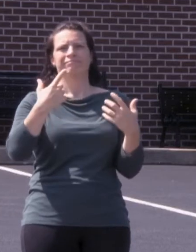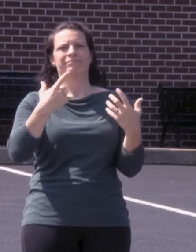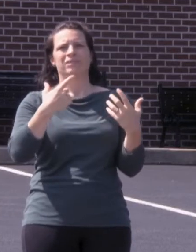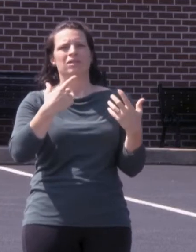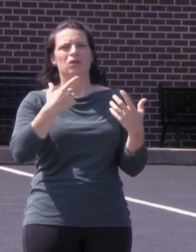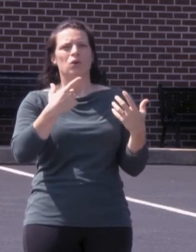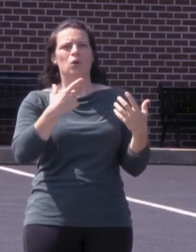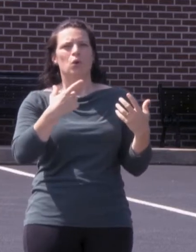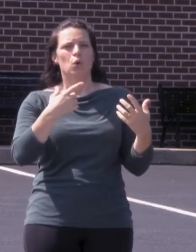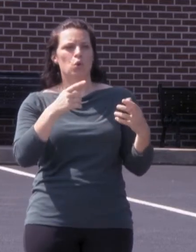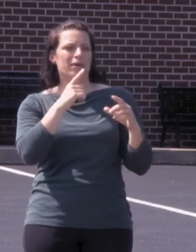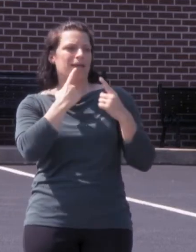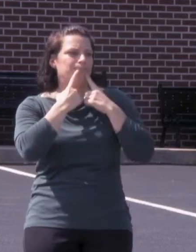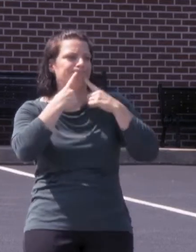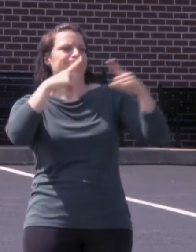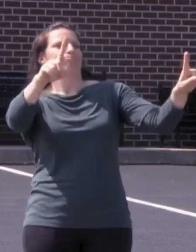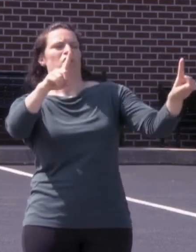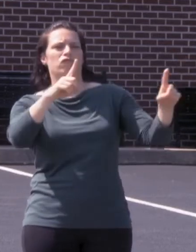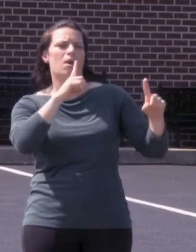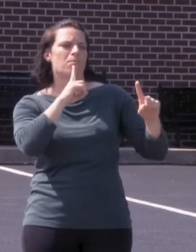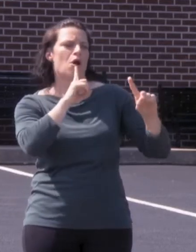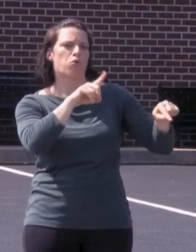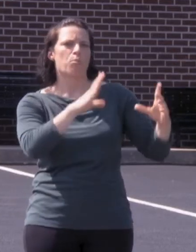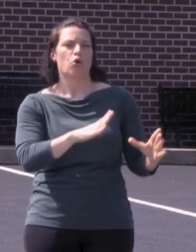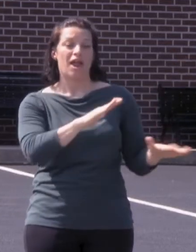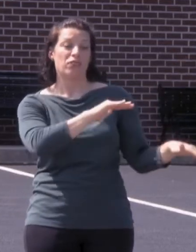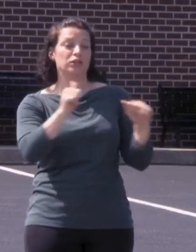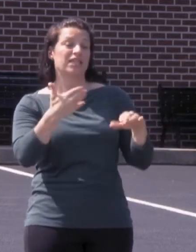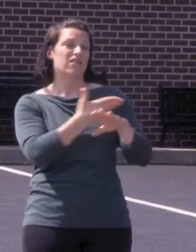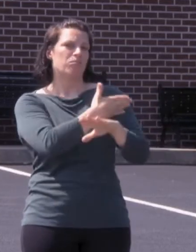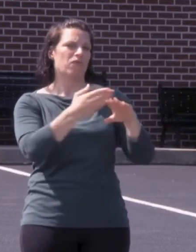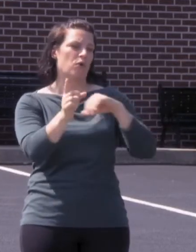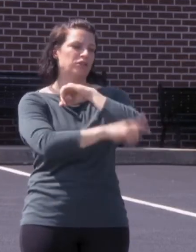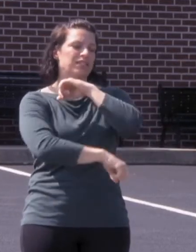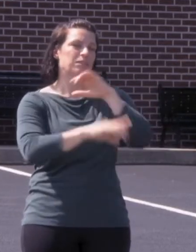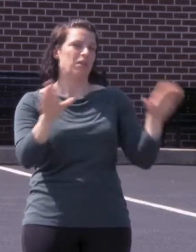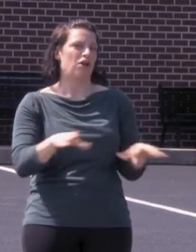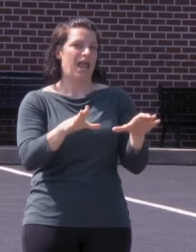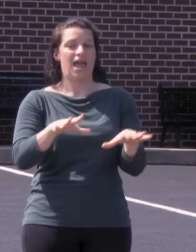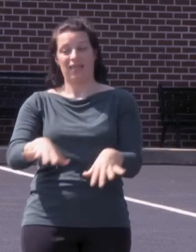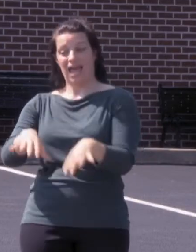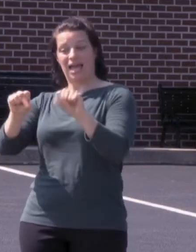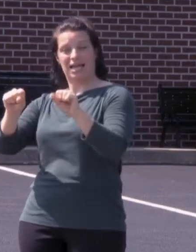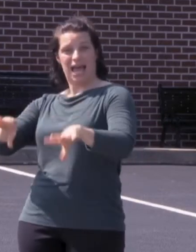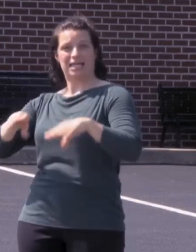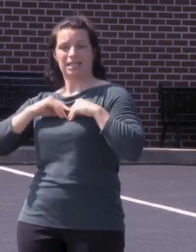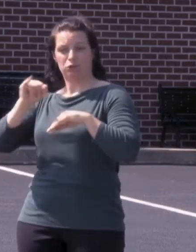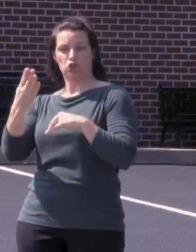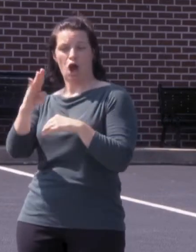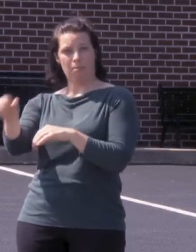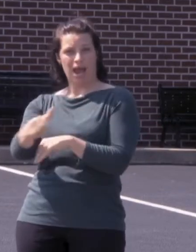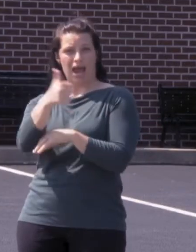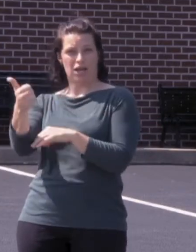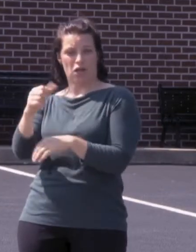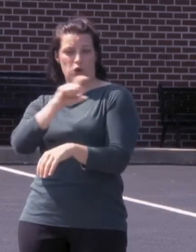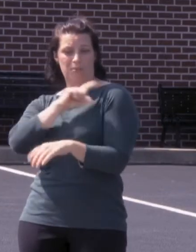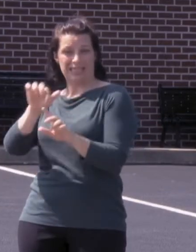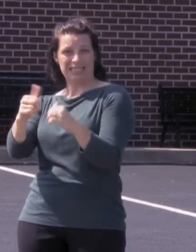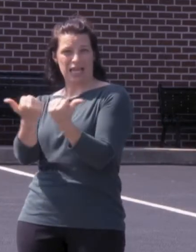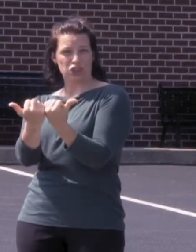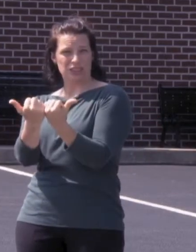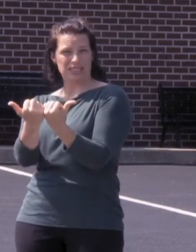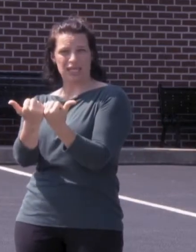an investigative reporter and they leave before there's disciplinary action and they take a job at another police